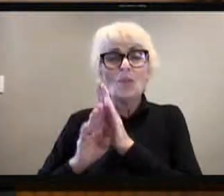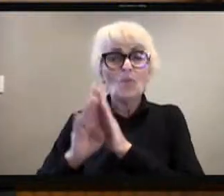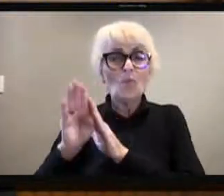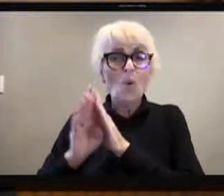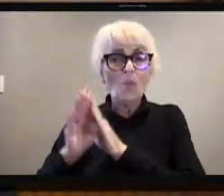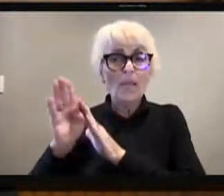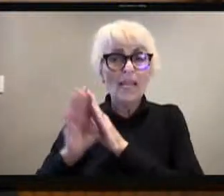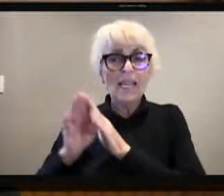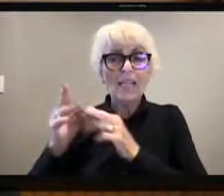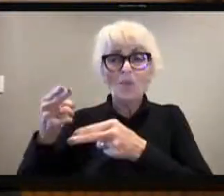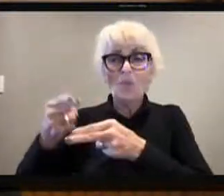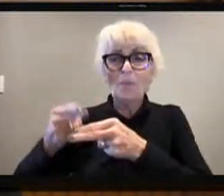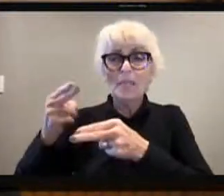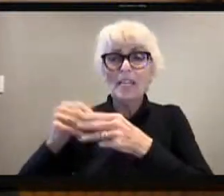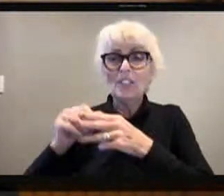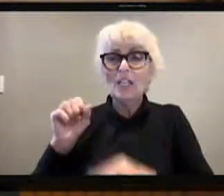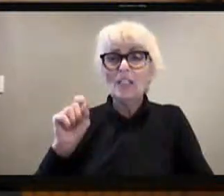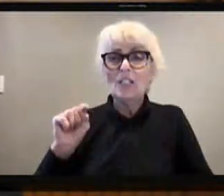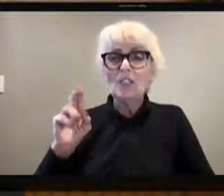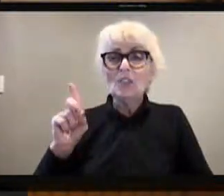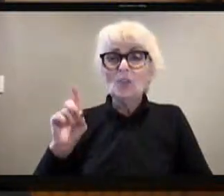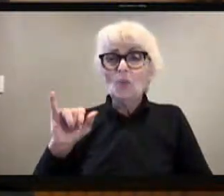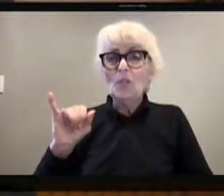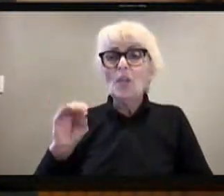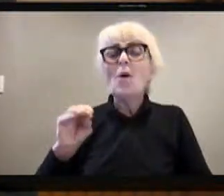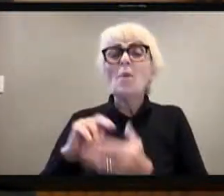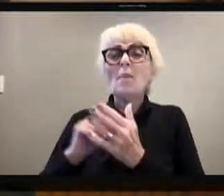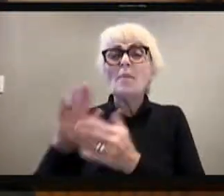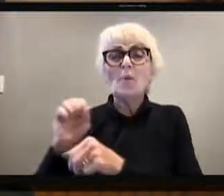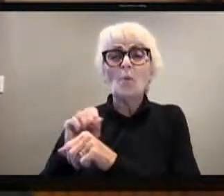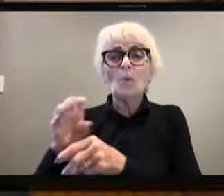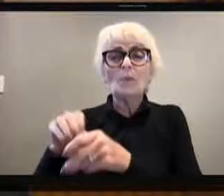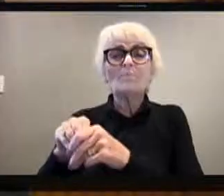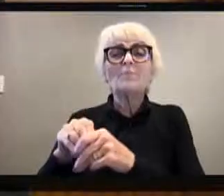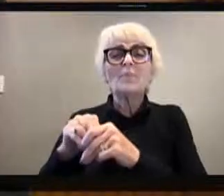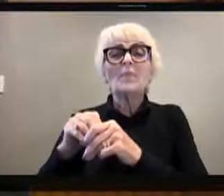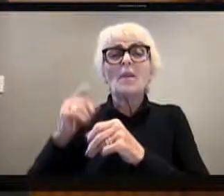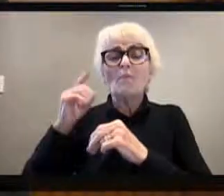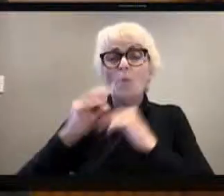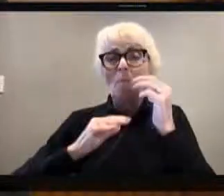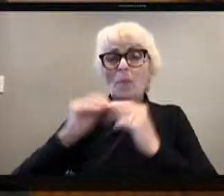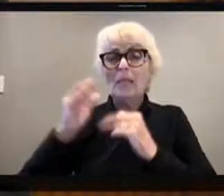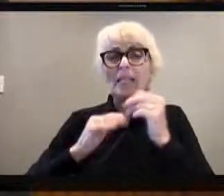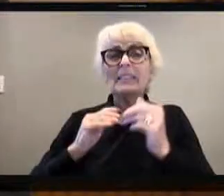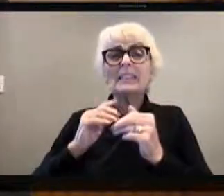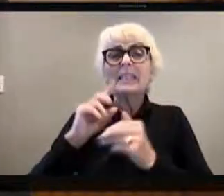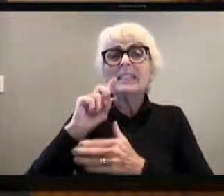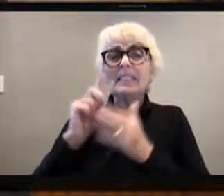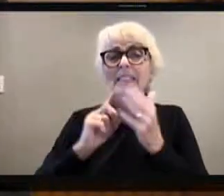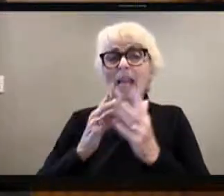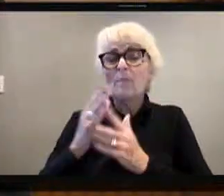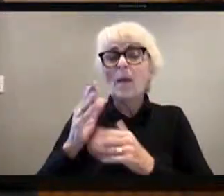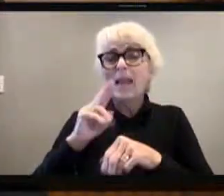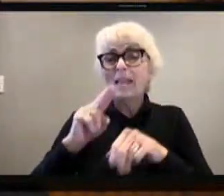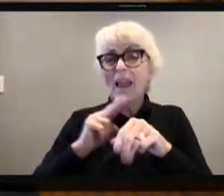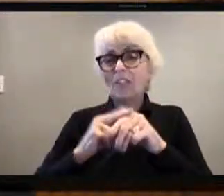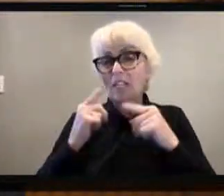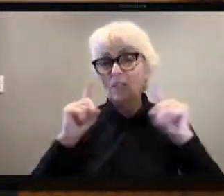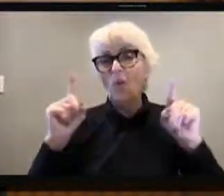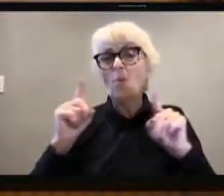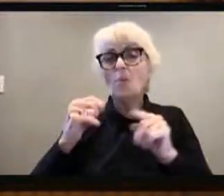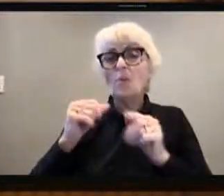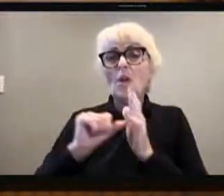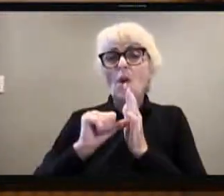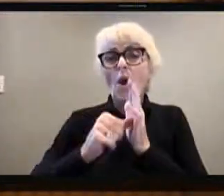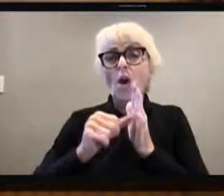to their work being selected for inclusion in buildings designed by a number of nationally known architects, including Ralph